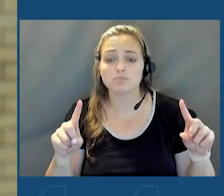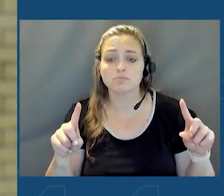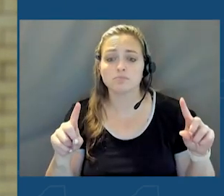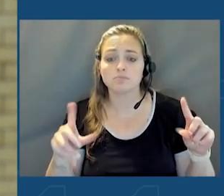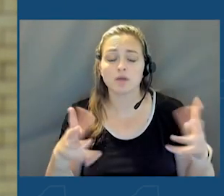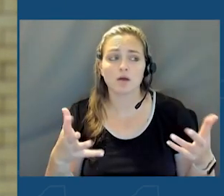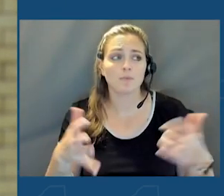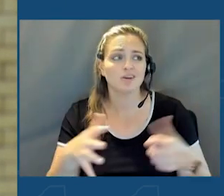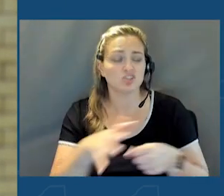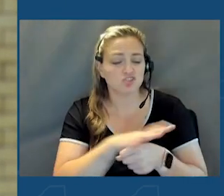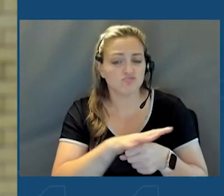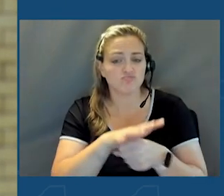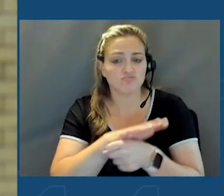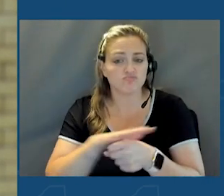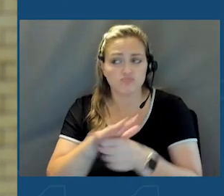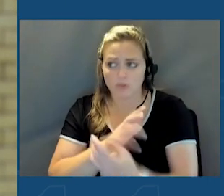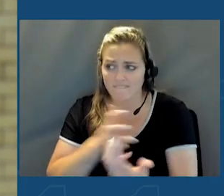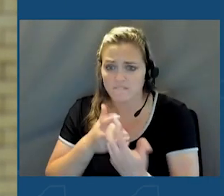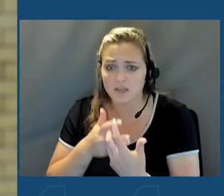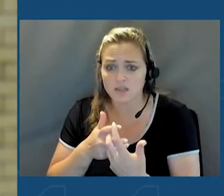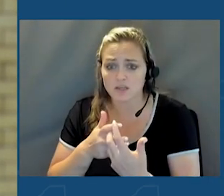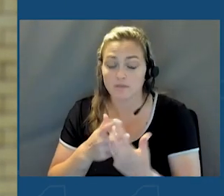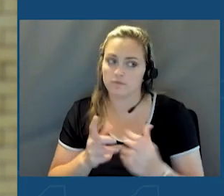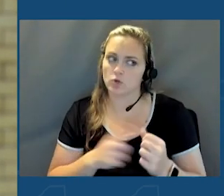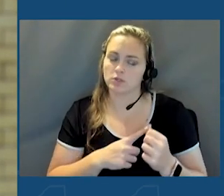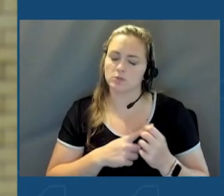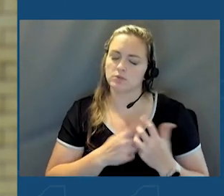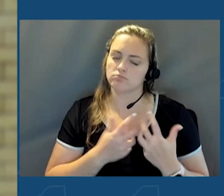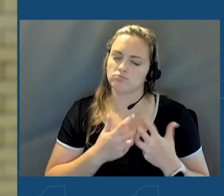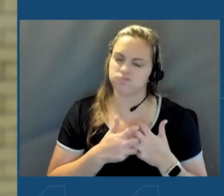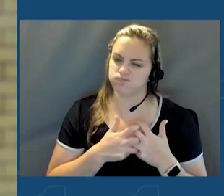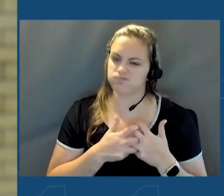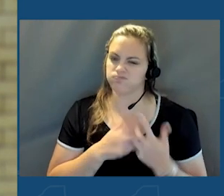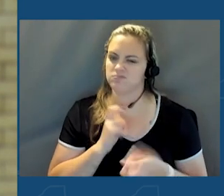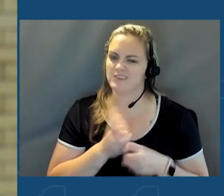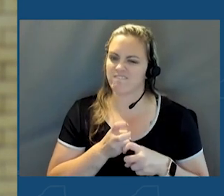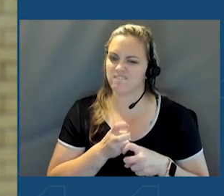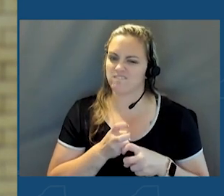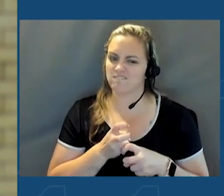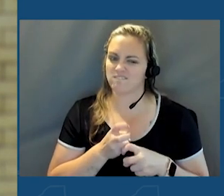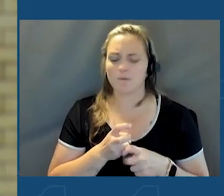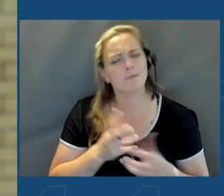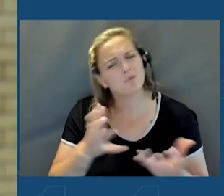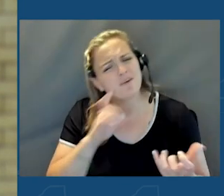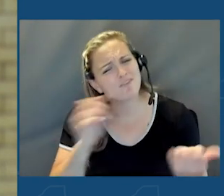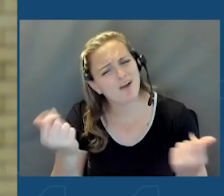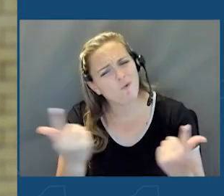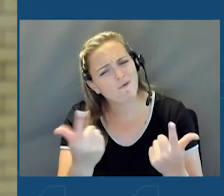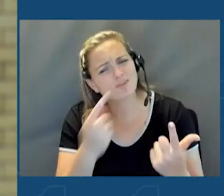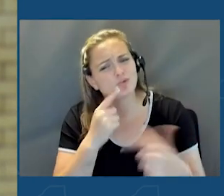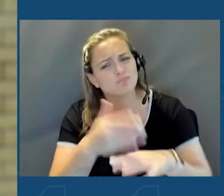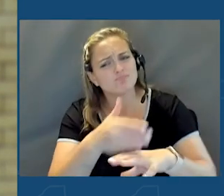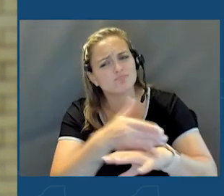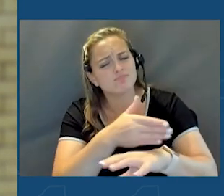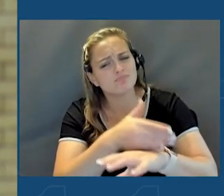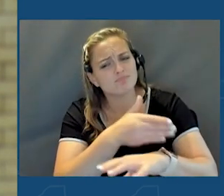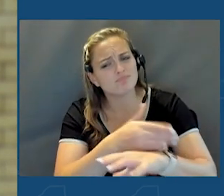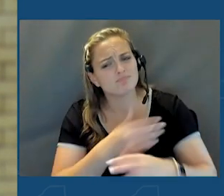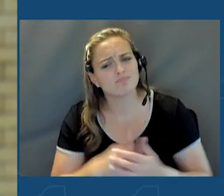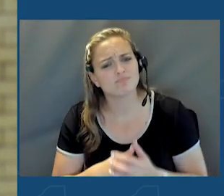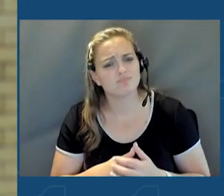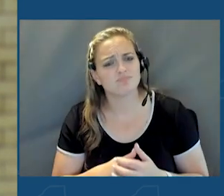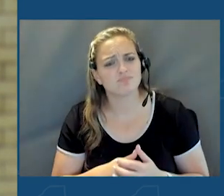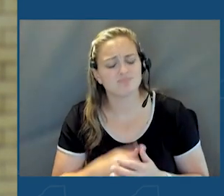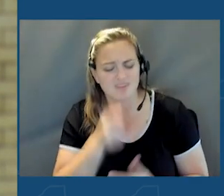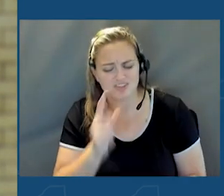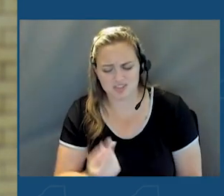of 8 in. At first, it was really tight. I want that for everybody. That wasn't just for me,